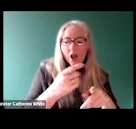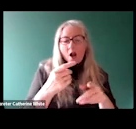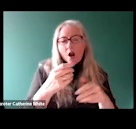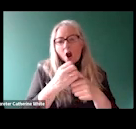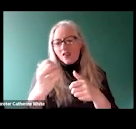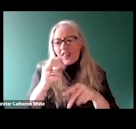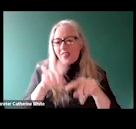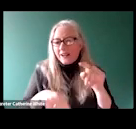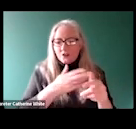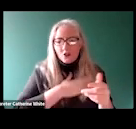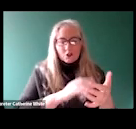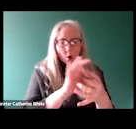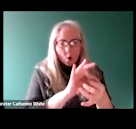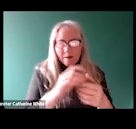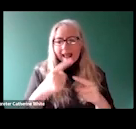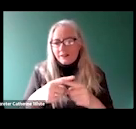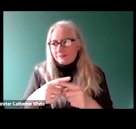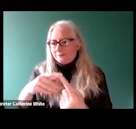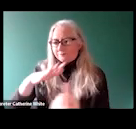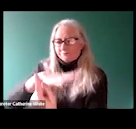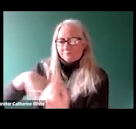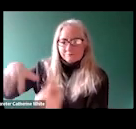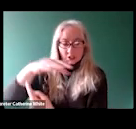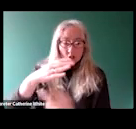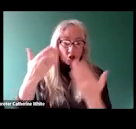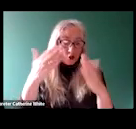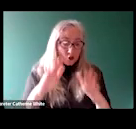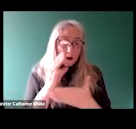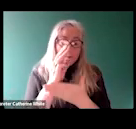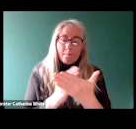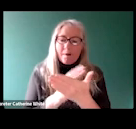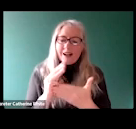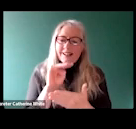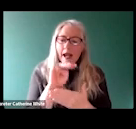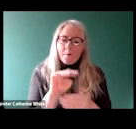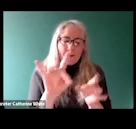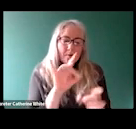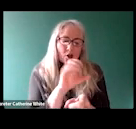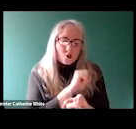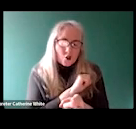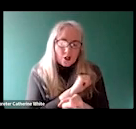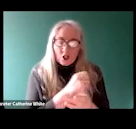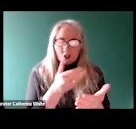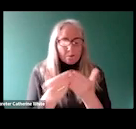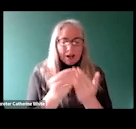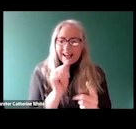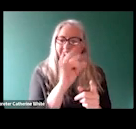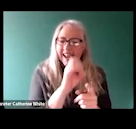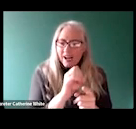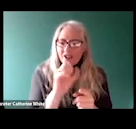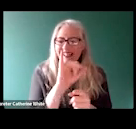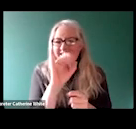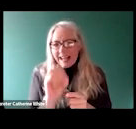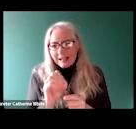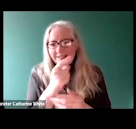dwellings and dwellings. So it says that the requirements of Part M aim to ensure that regardless of age, size or